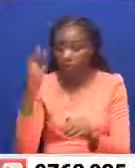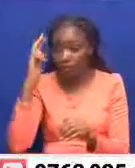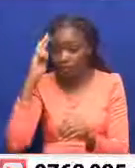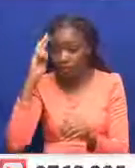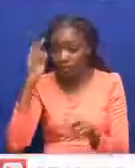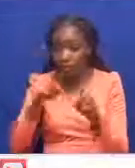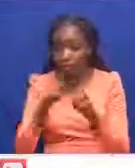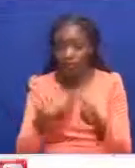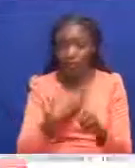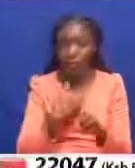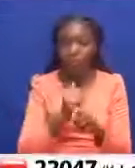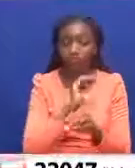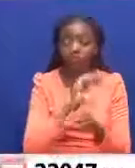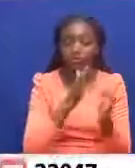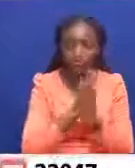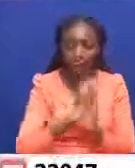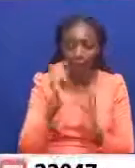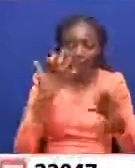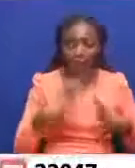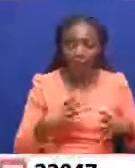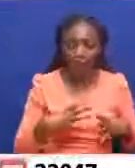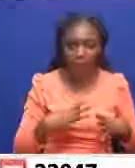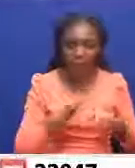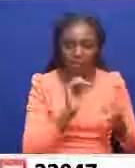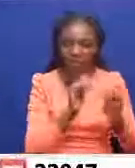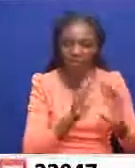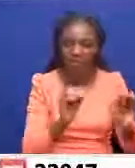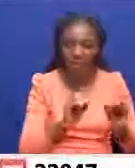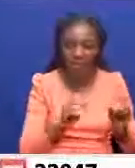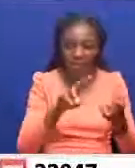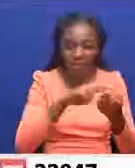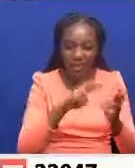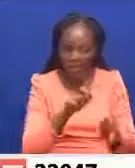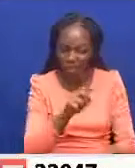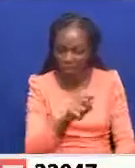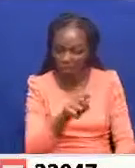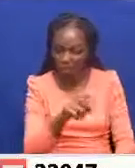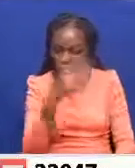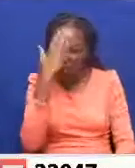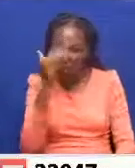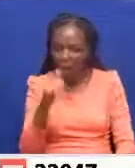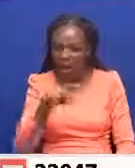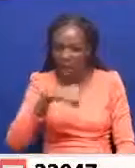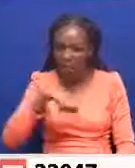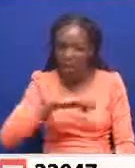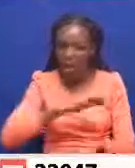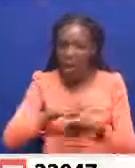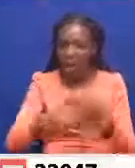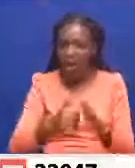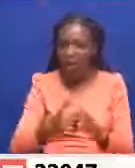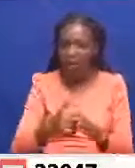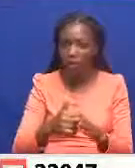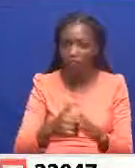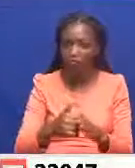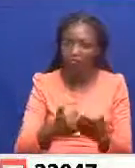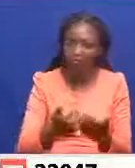that Kenyans also don't vote along that line. Because we are all, no one